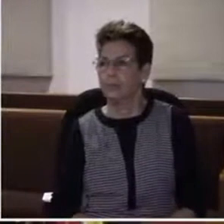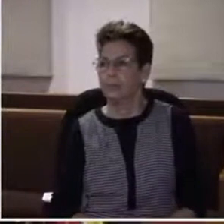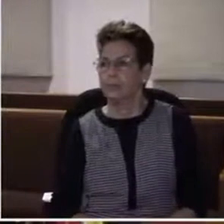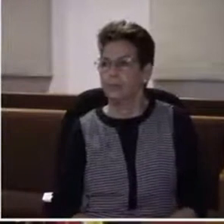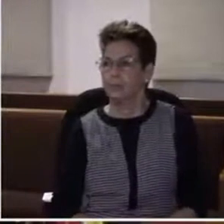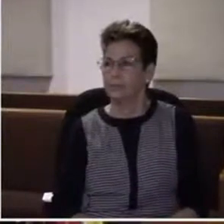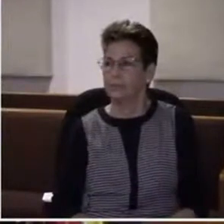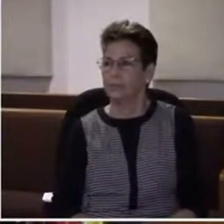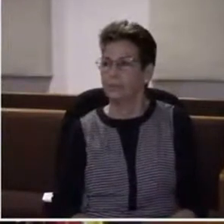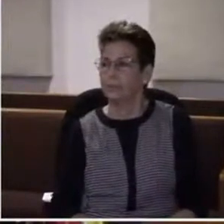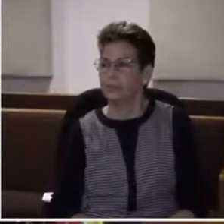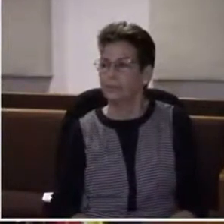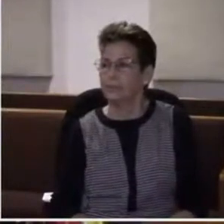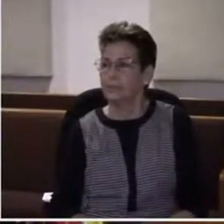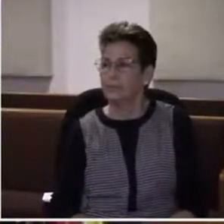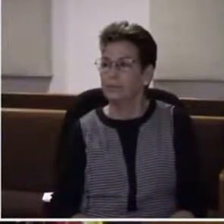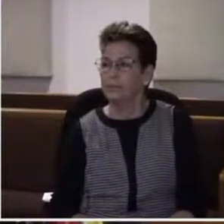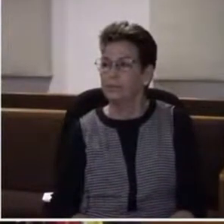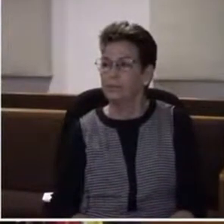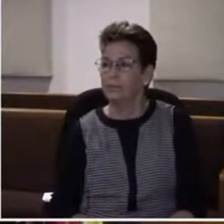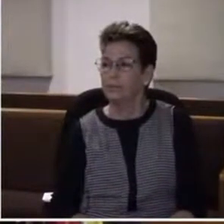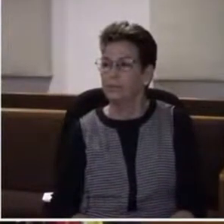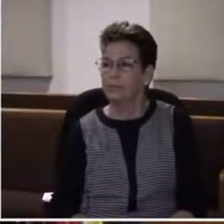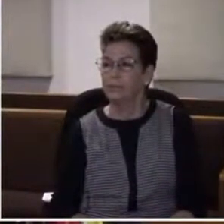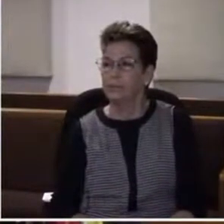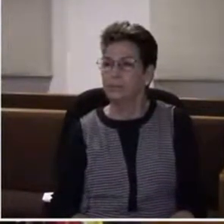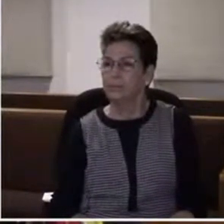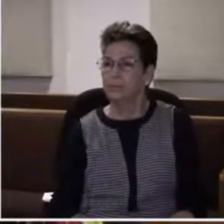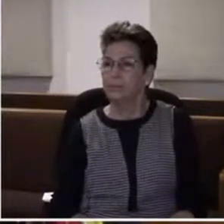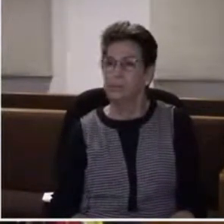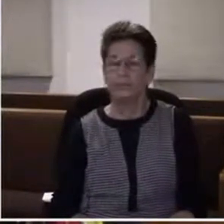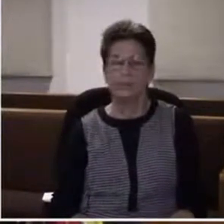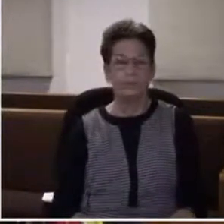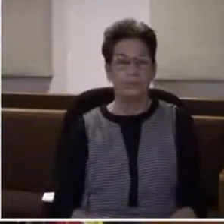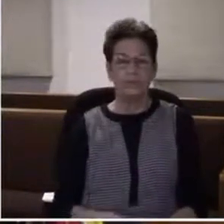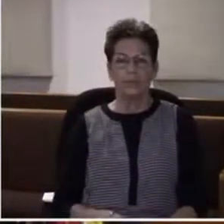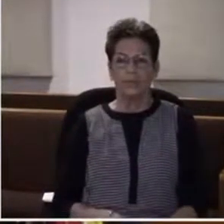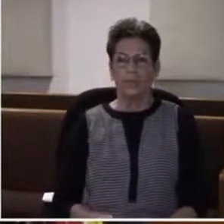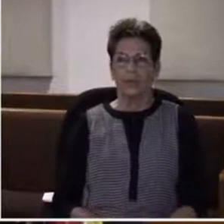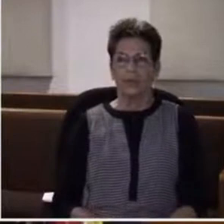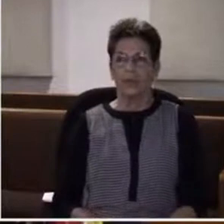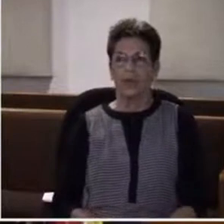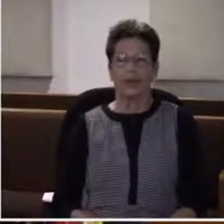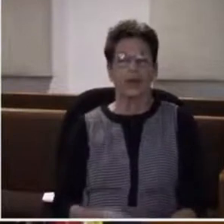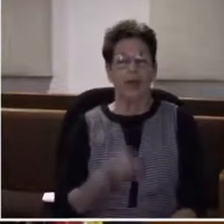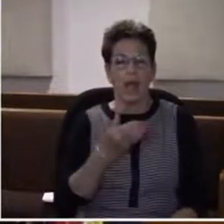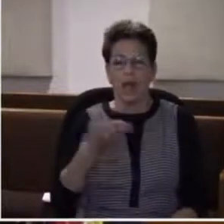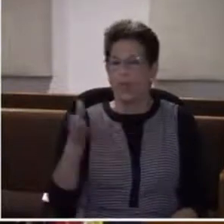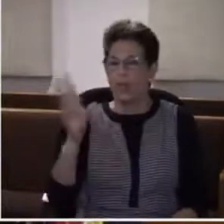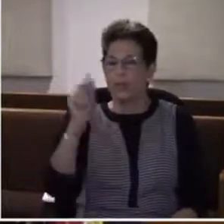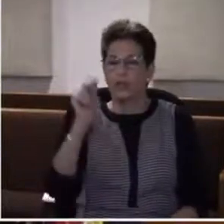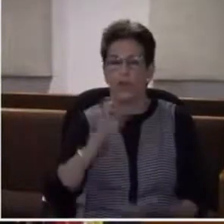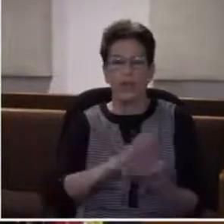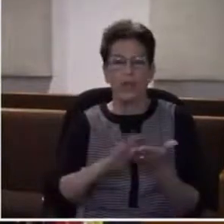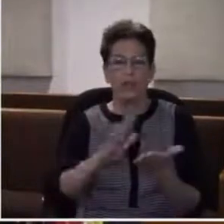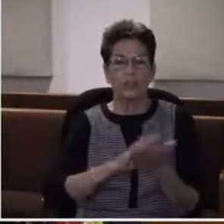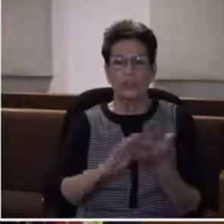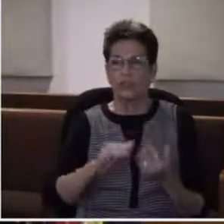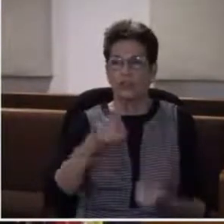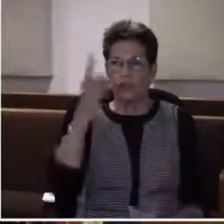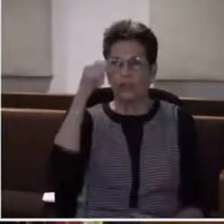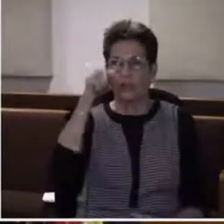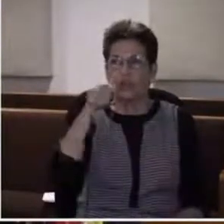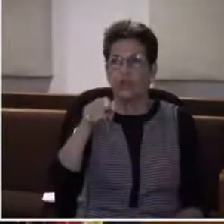the tragedy and the poverty, does not eliminate or excuse you from serving the Lord.